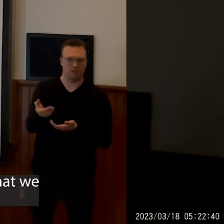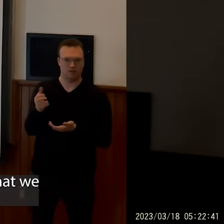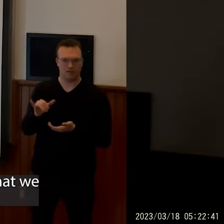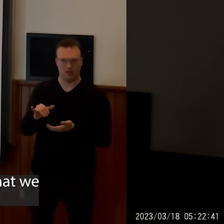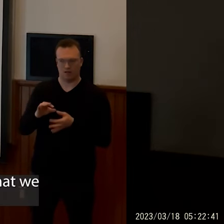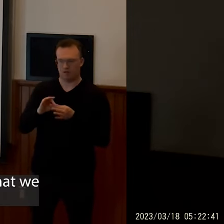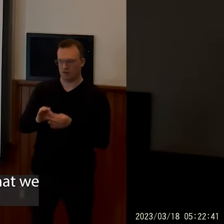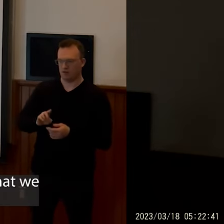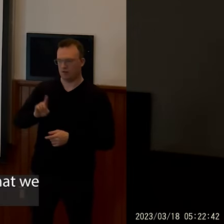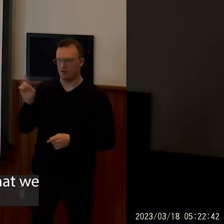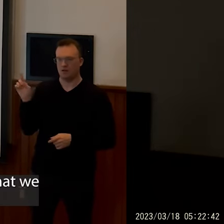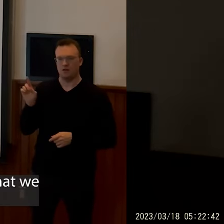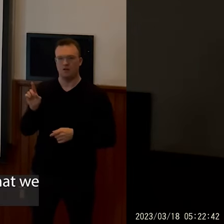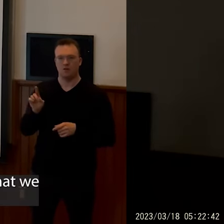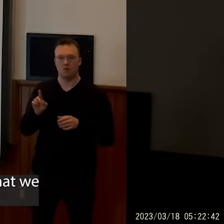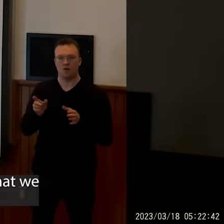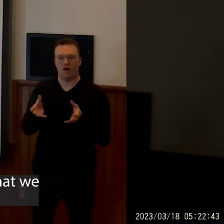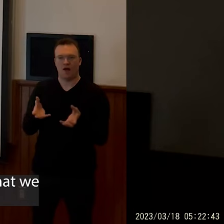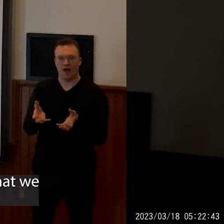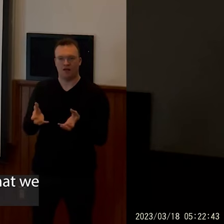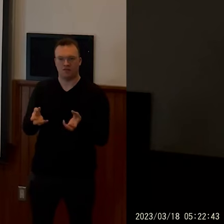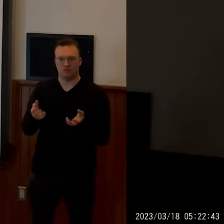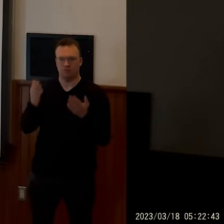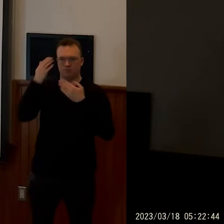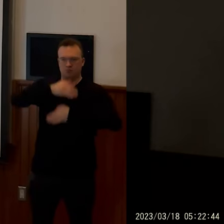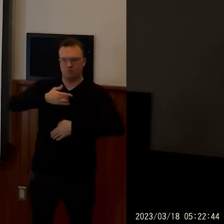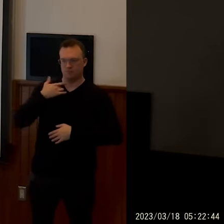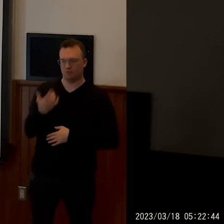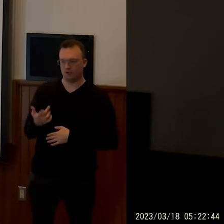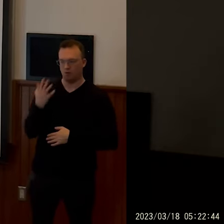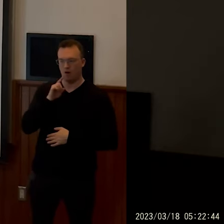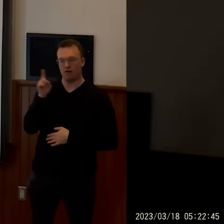anus that we do not see right here. And